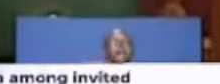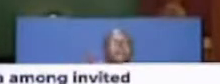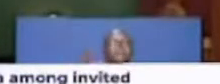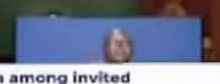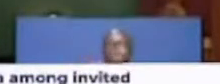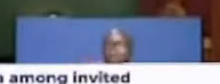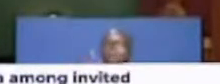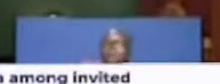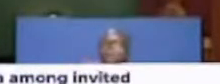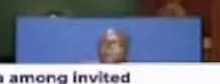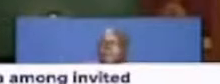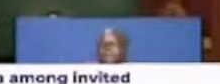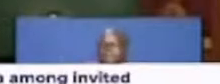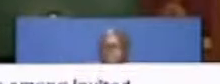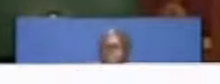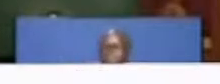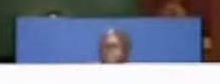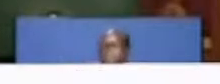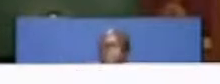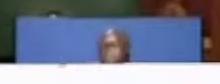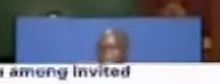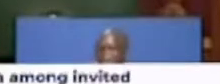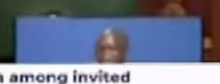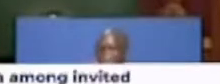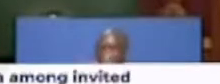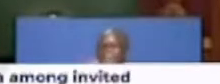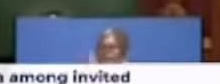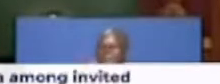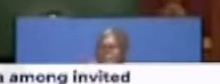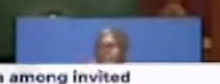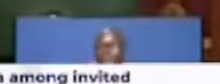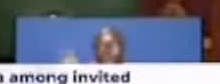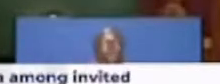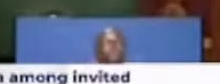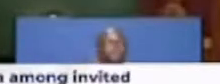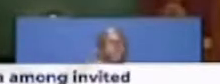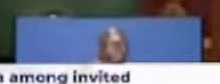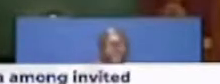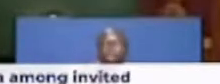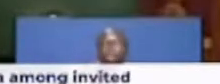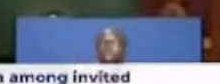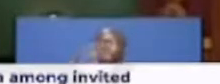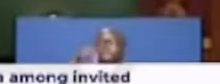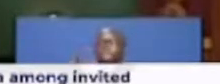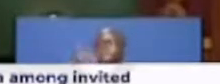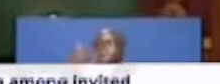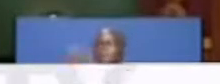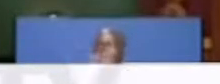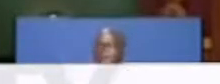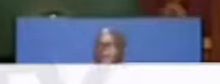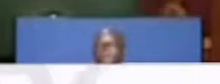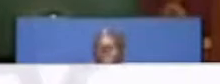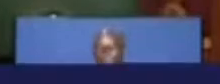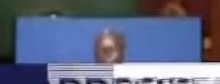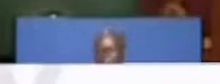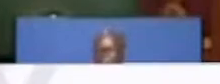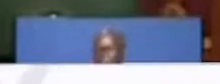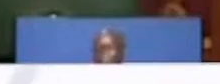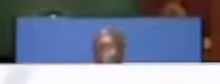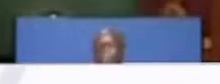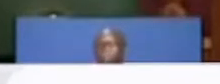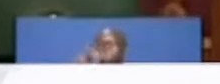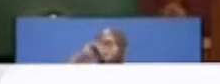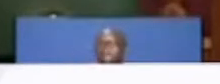every citizen from making their individual contributions to nation building. Take as an example